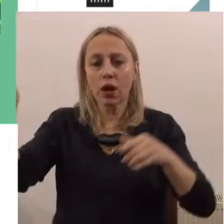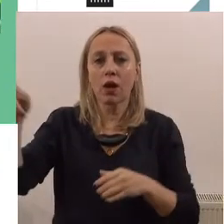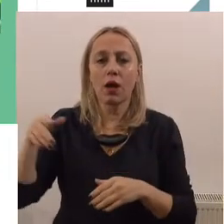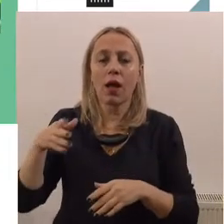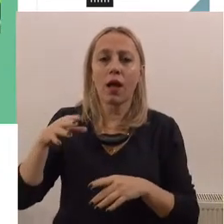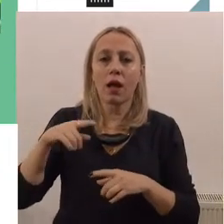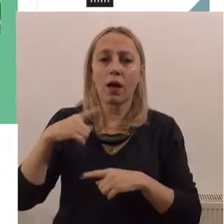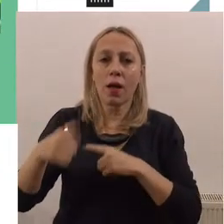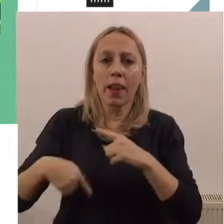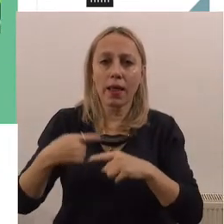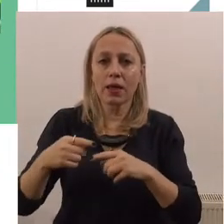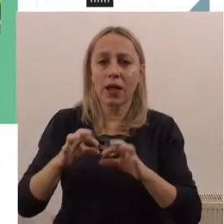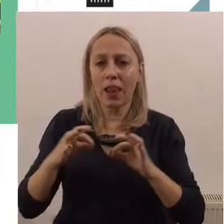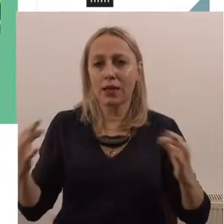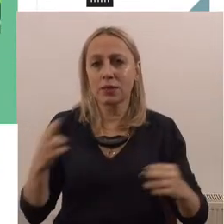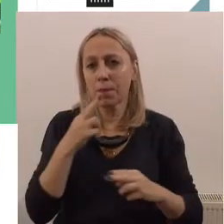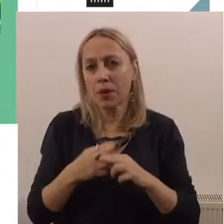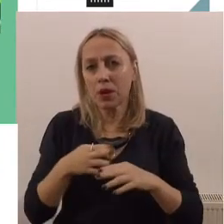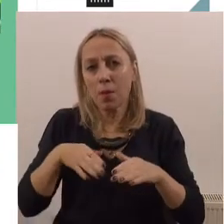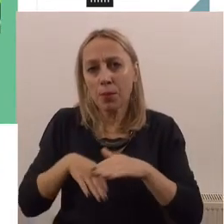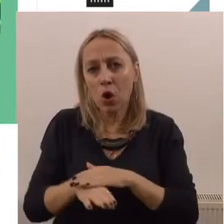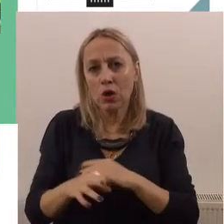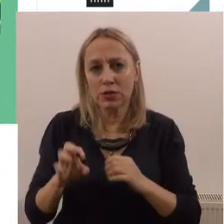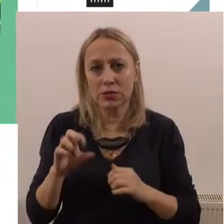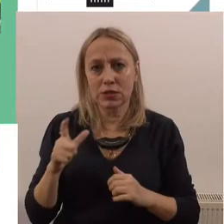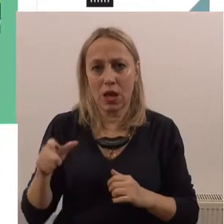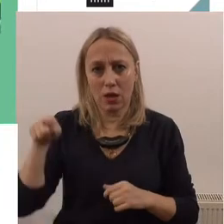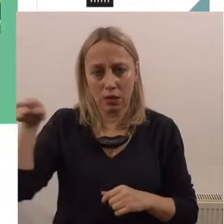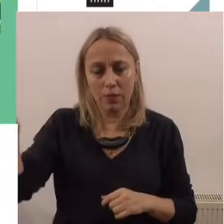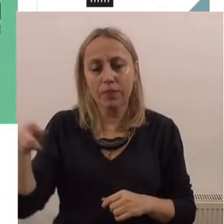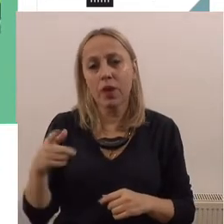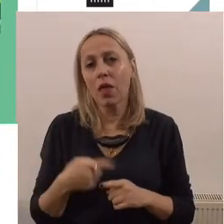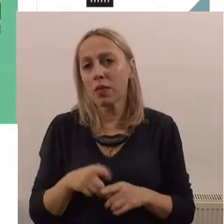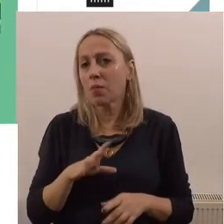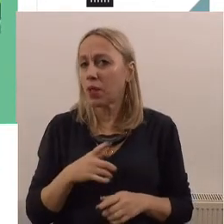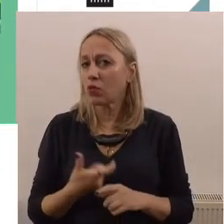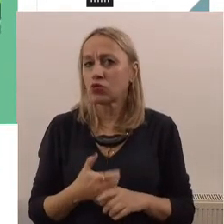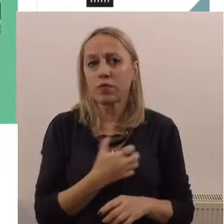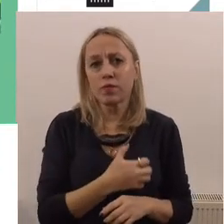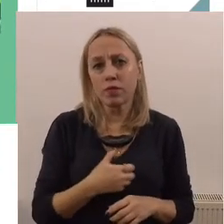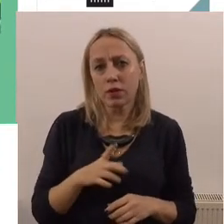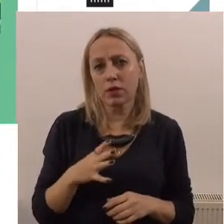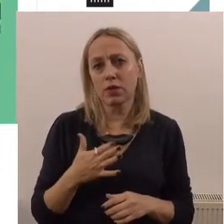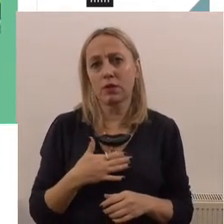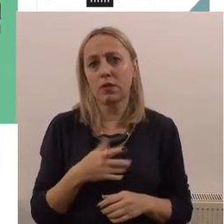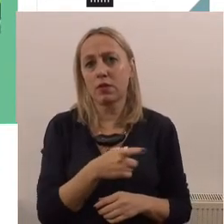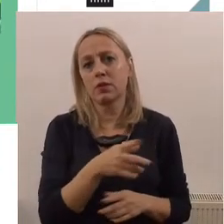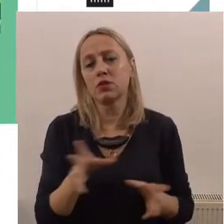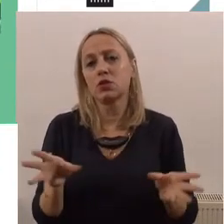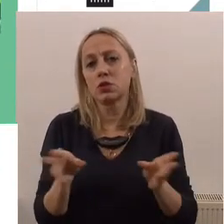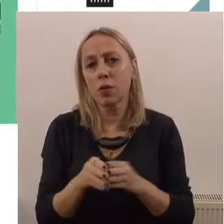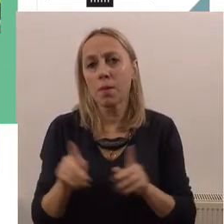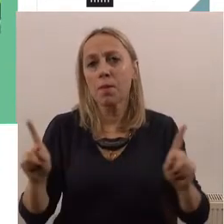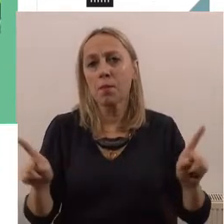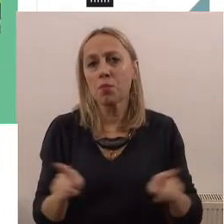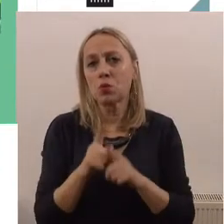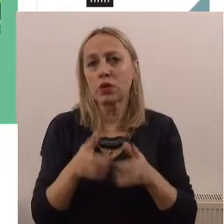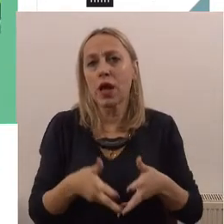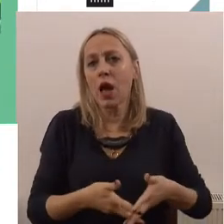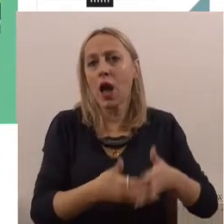plant. So that's why bringing this exhibition to Vuxa was very important for all of